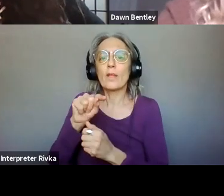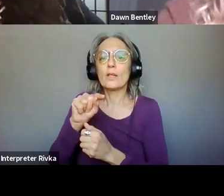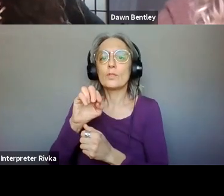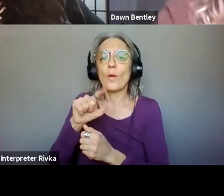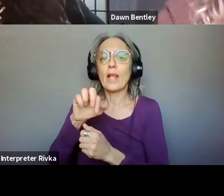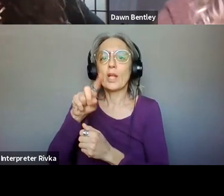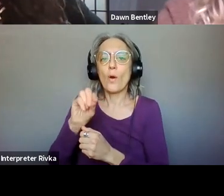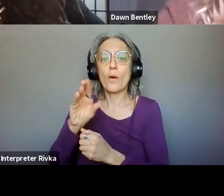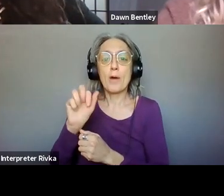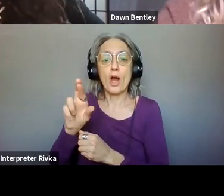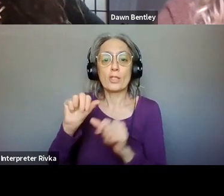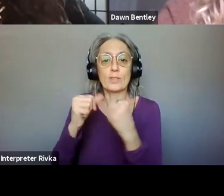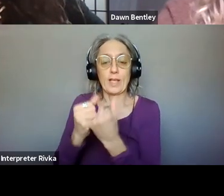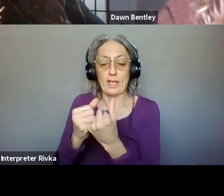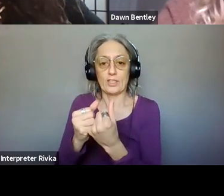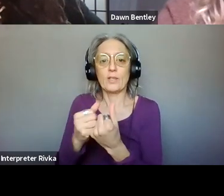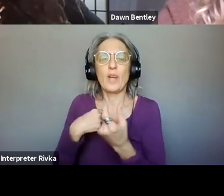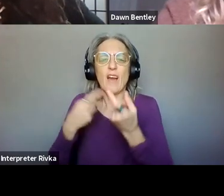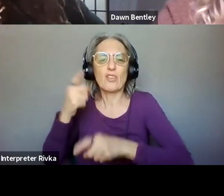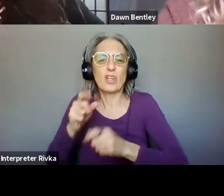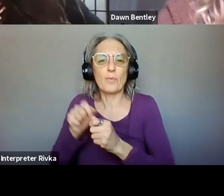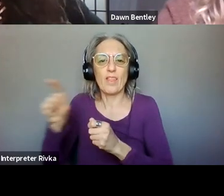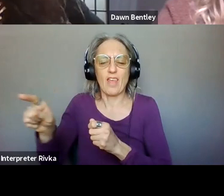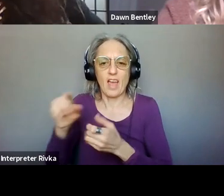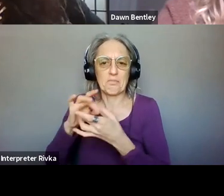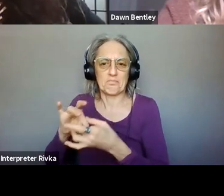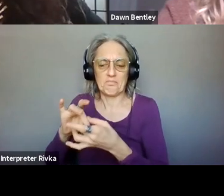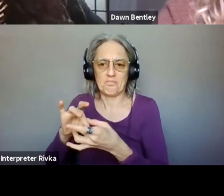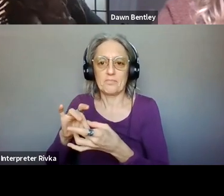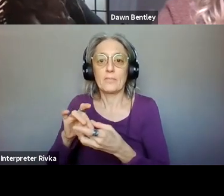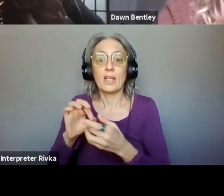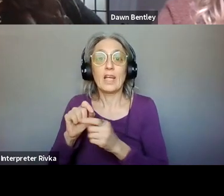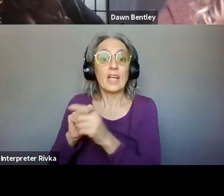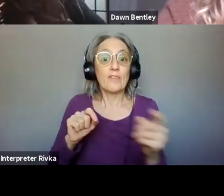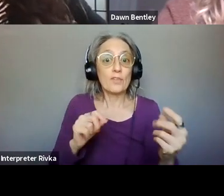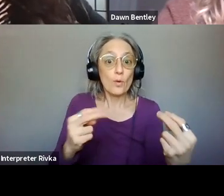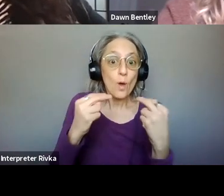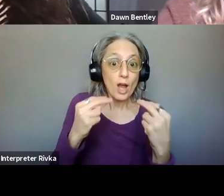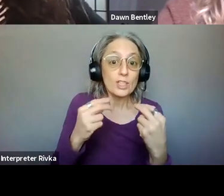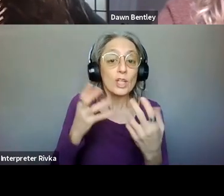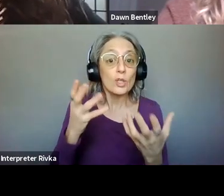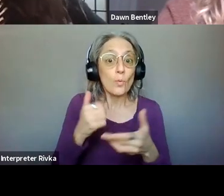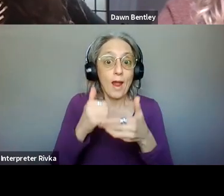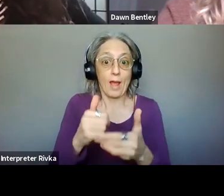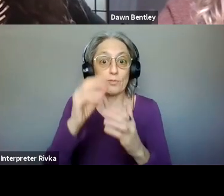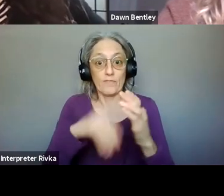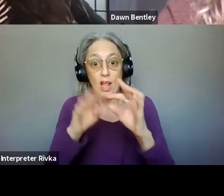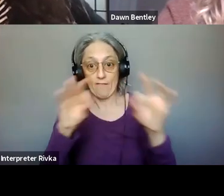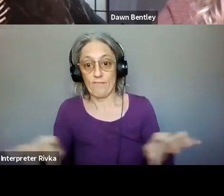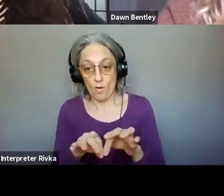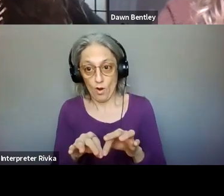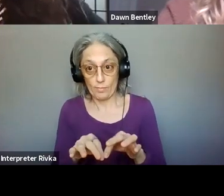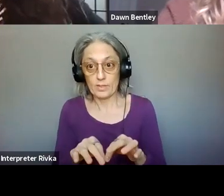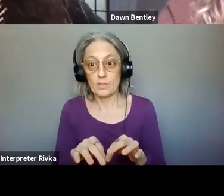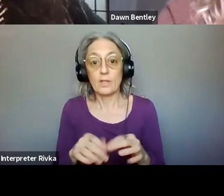those of you out there watching who have a pen and pencil with you, if you need help filling out any forms and you want to proceed without